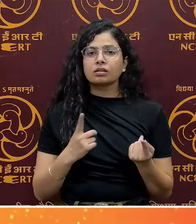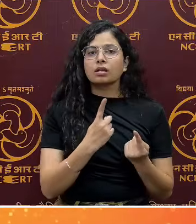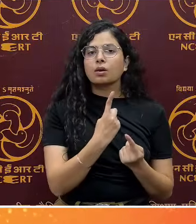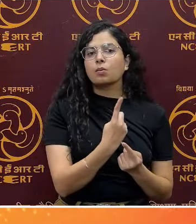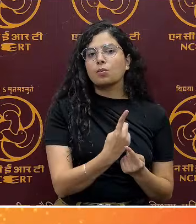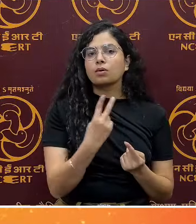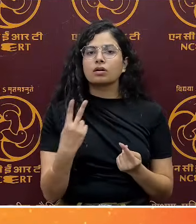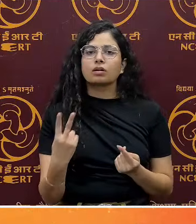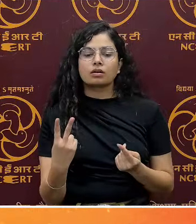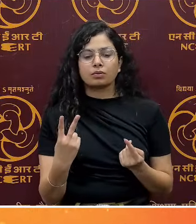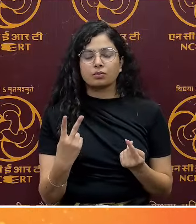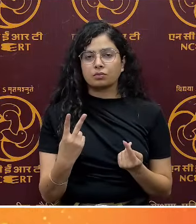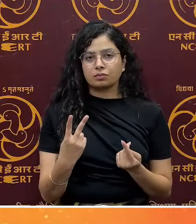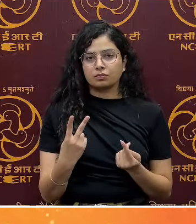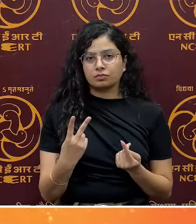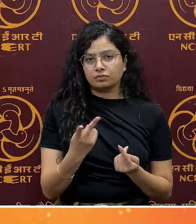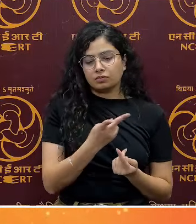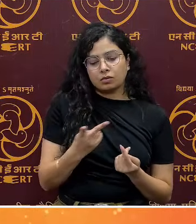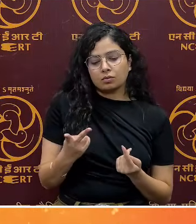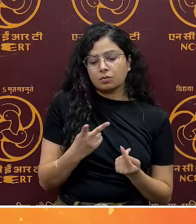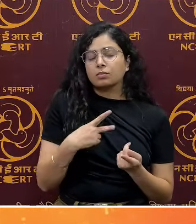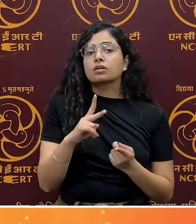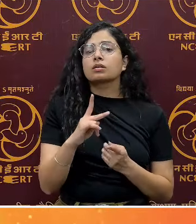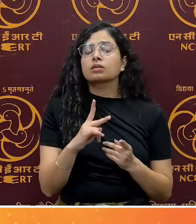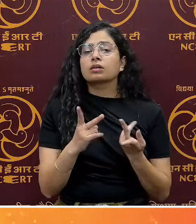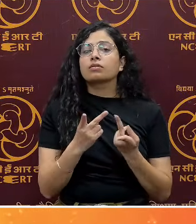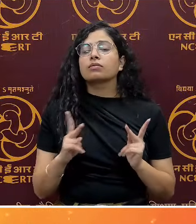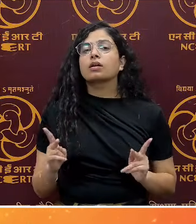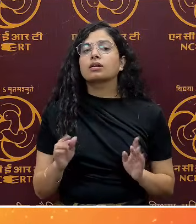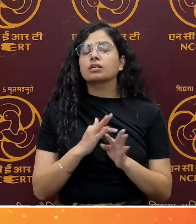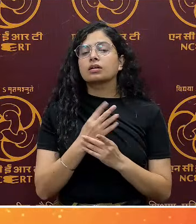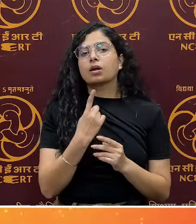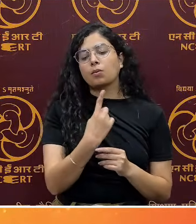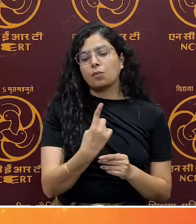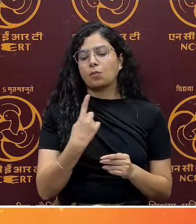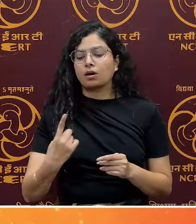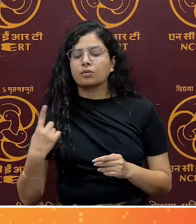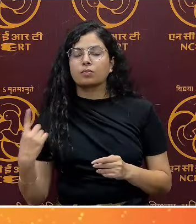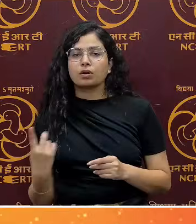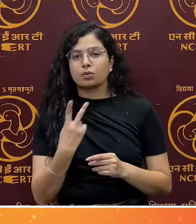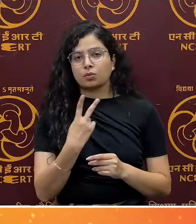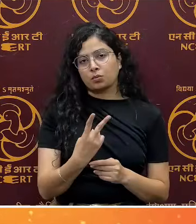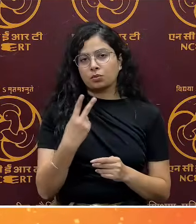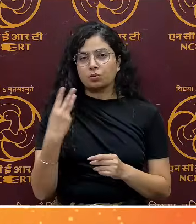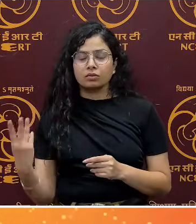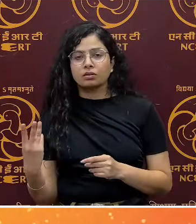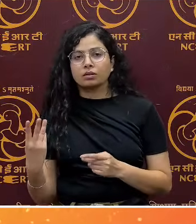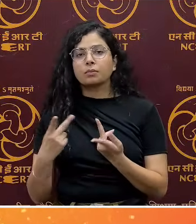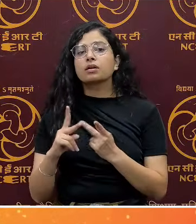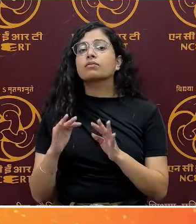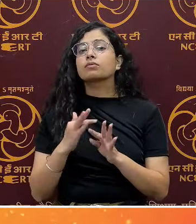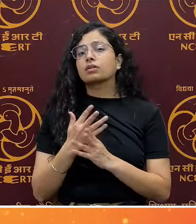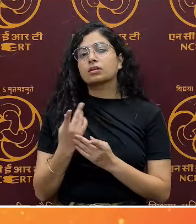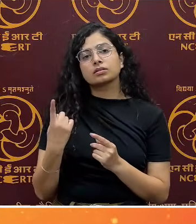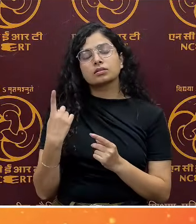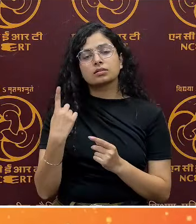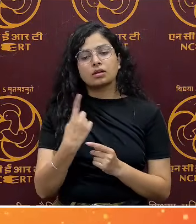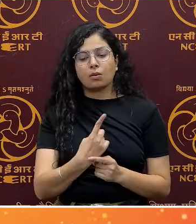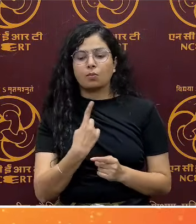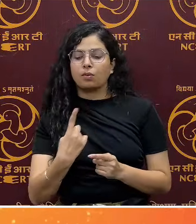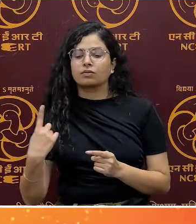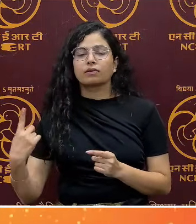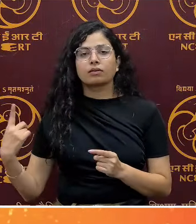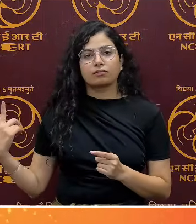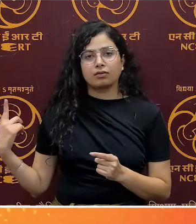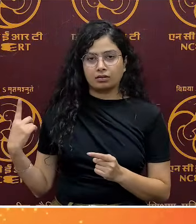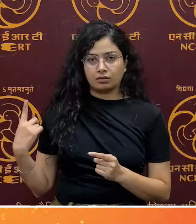1 and 2, it is the difference is 1, and between the 2 and 3 it is 1 again difference. Between 3 and 4 the difference is